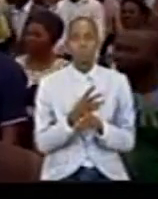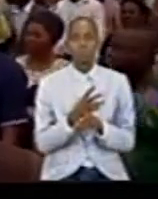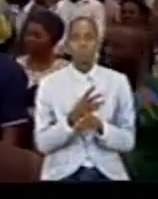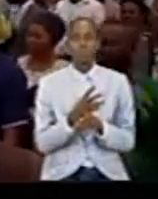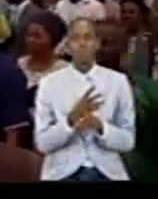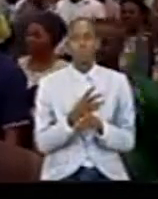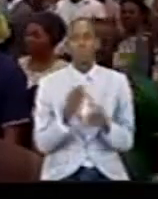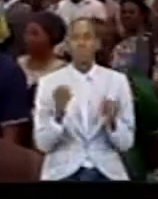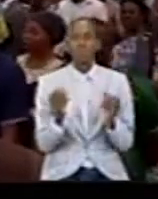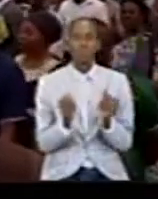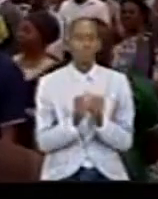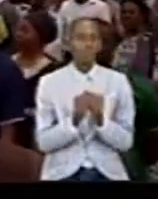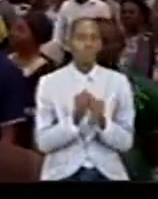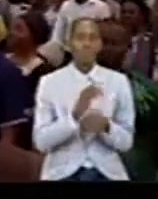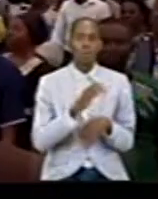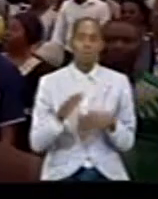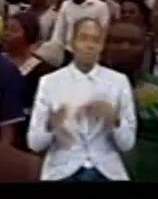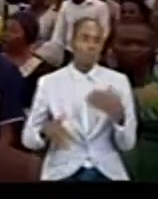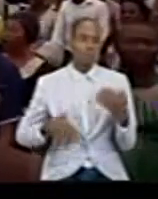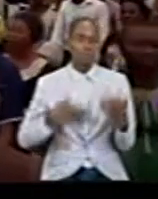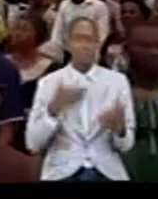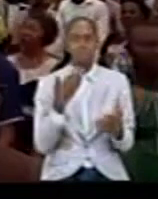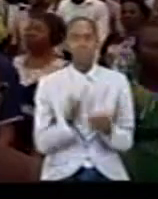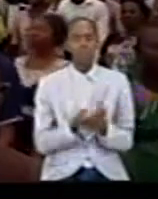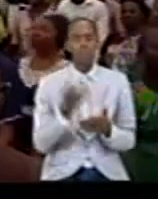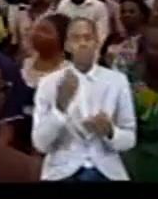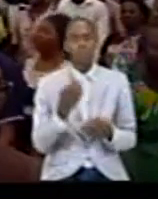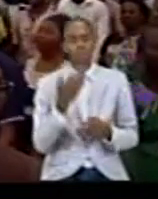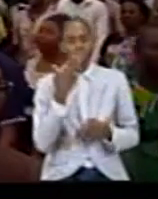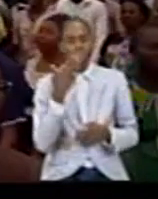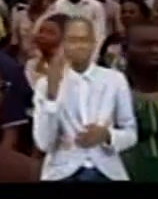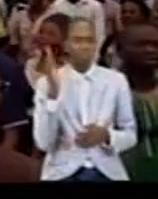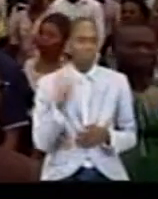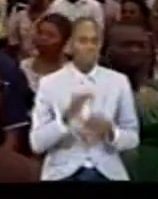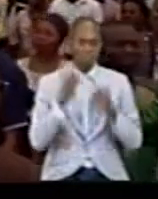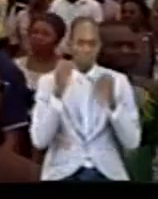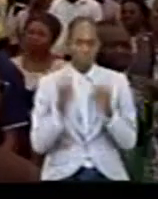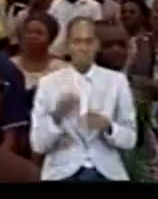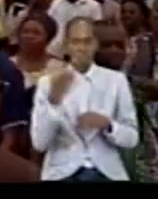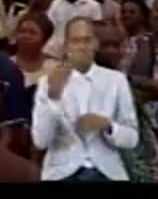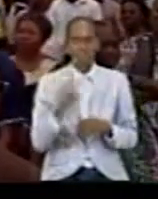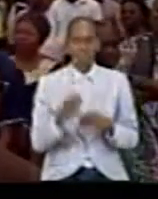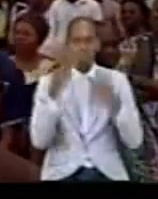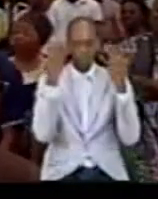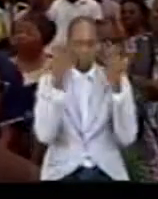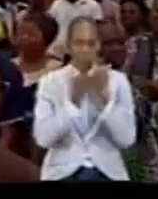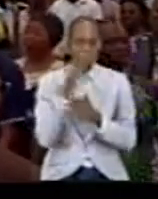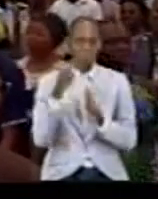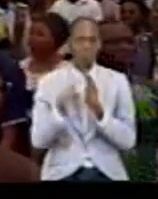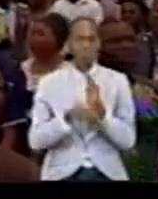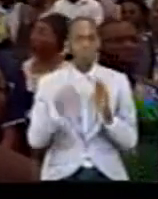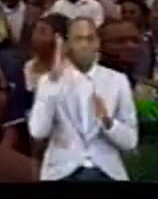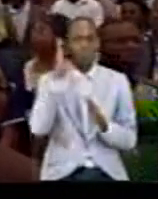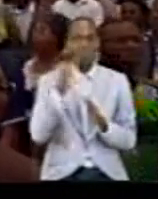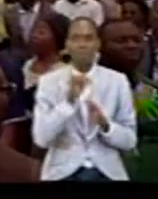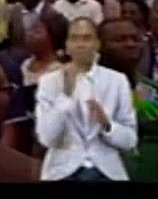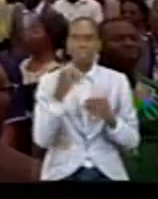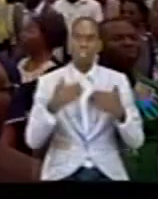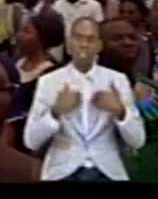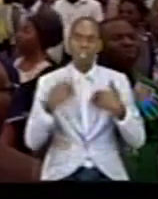with all its evil power of darkness, will not have the upper